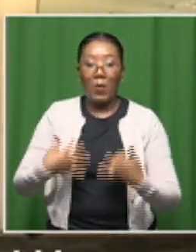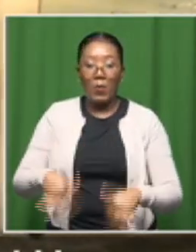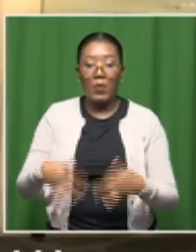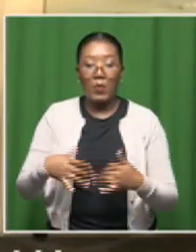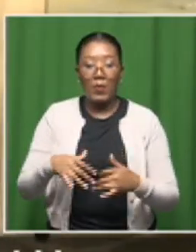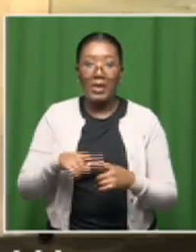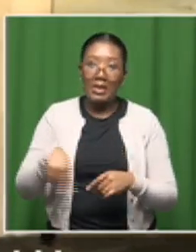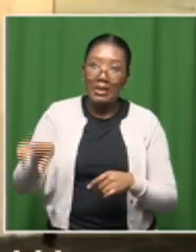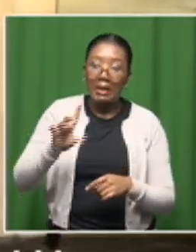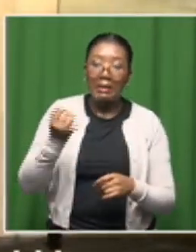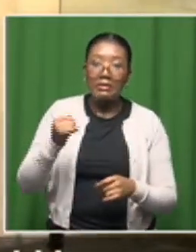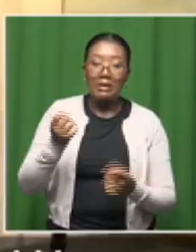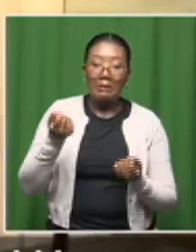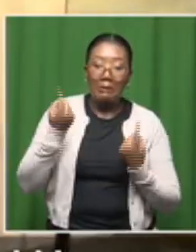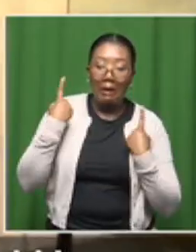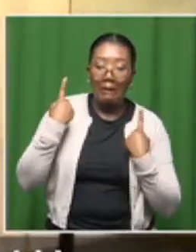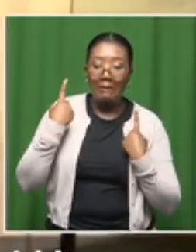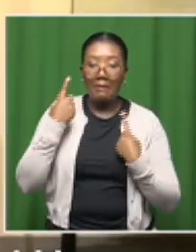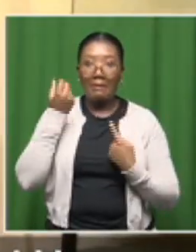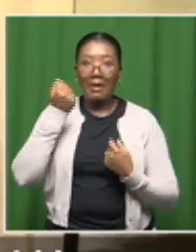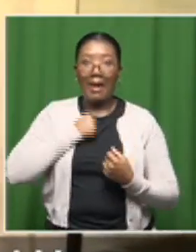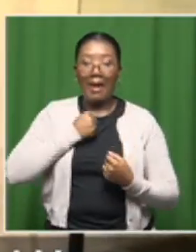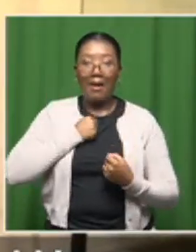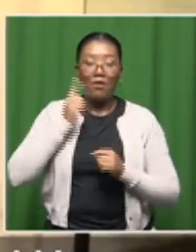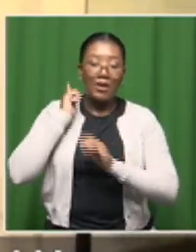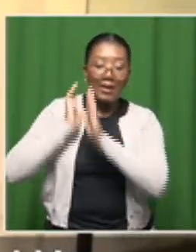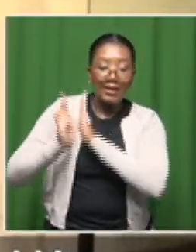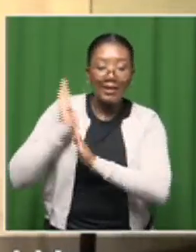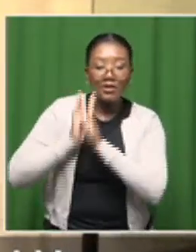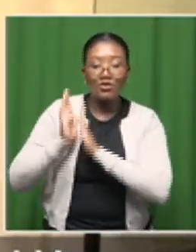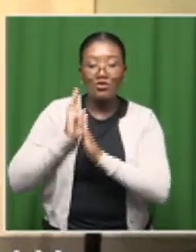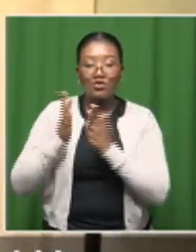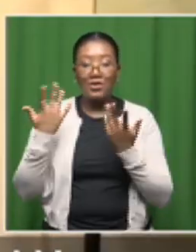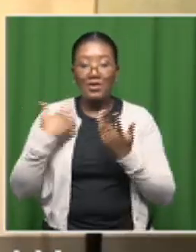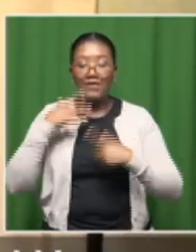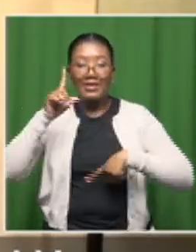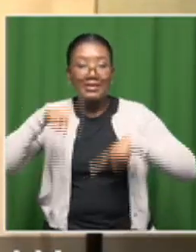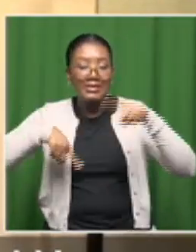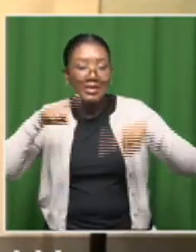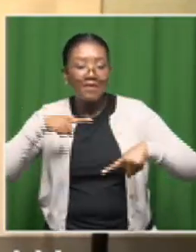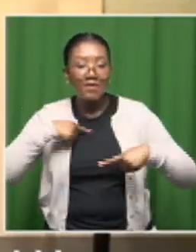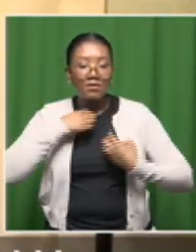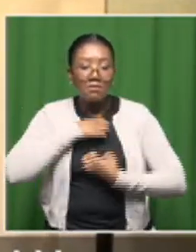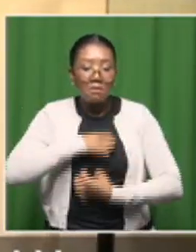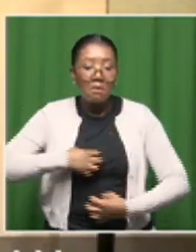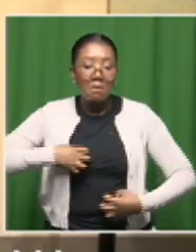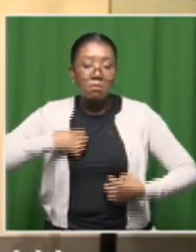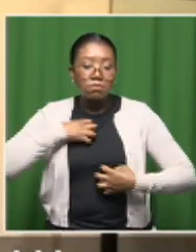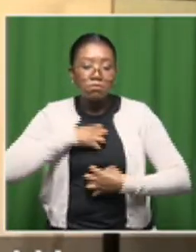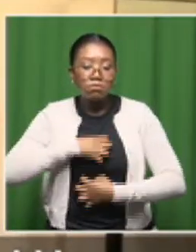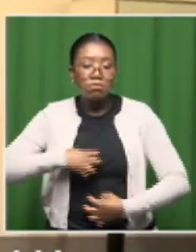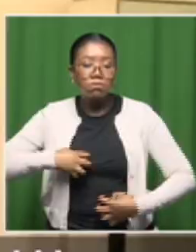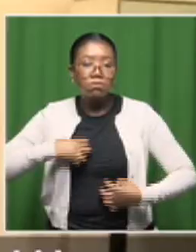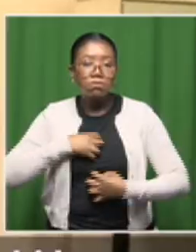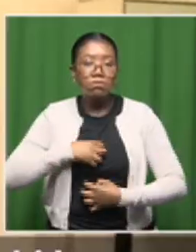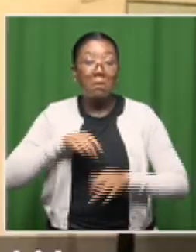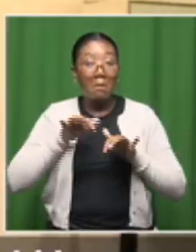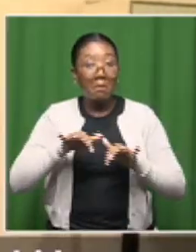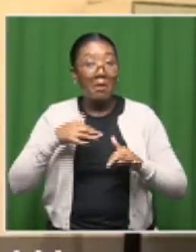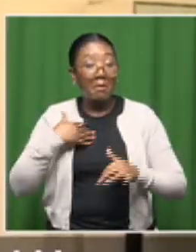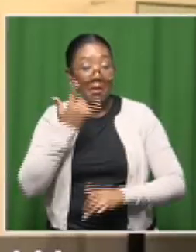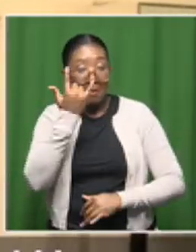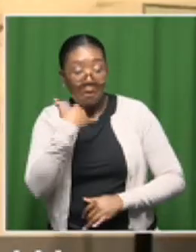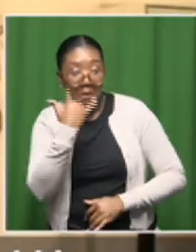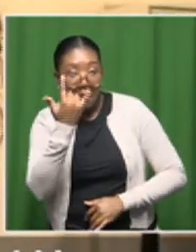complex history, and when they come into this space, you are met with many different emotions. People end up crying, they